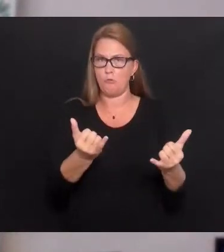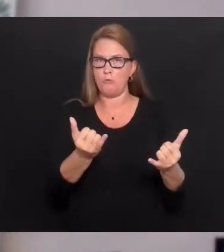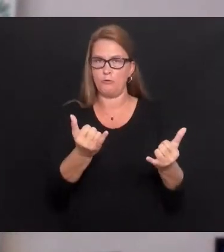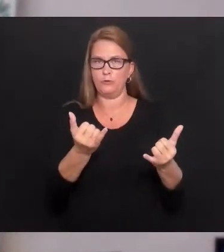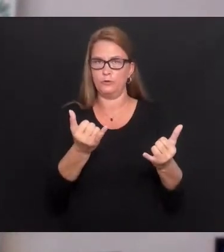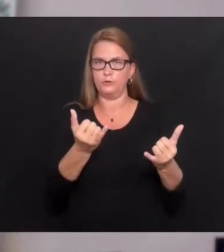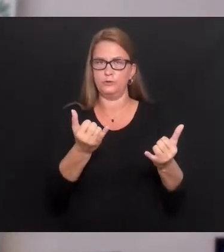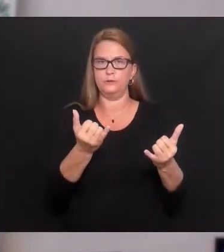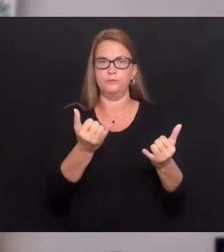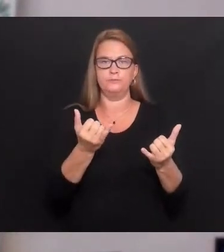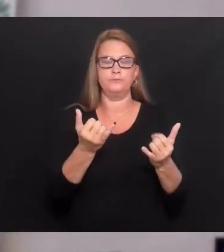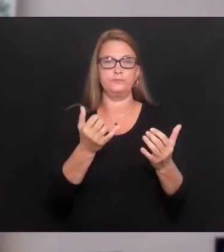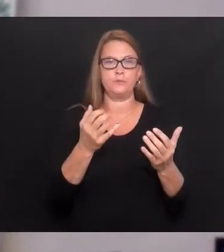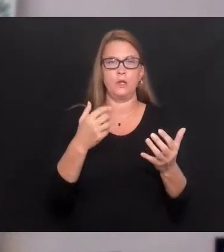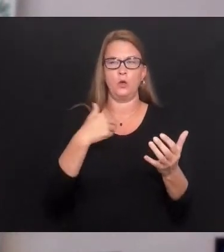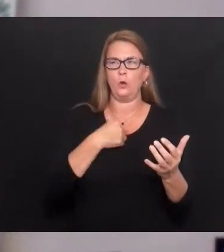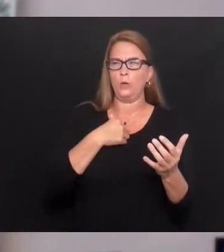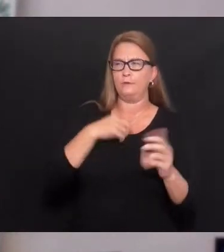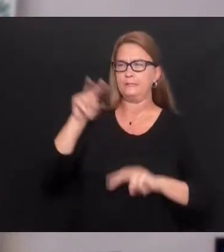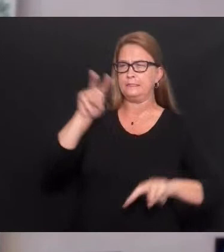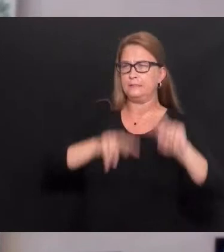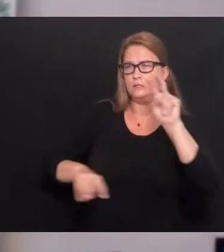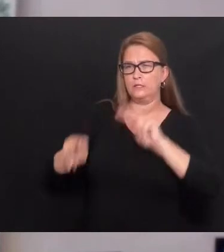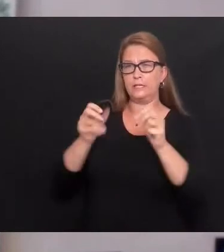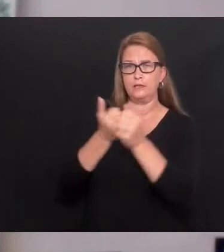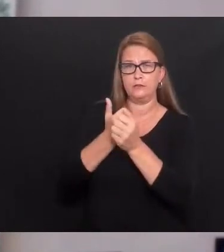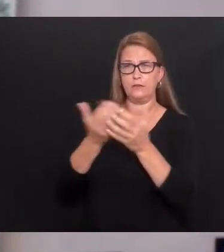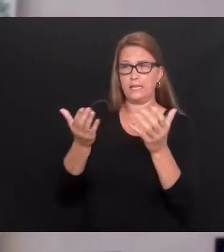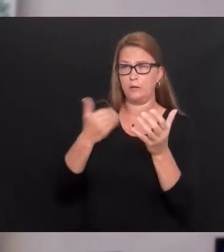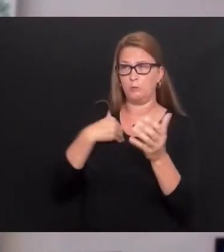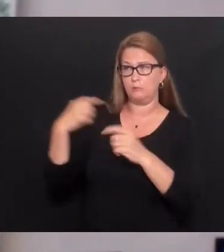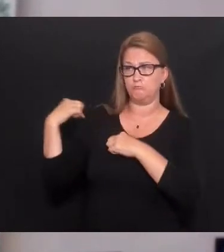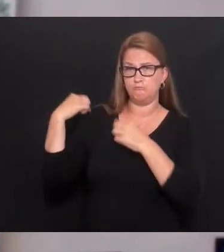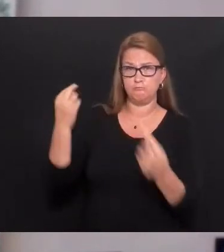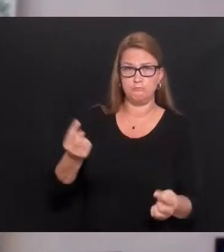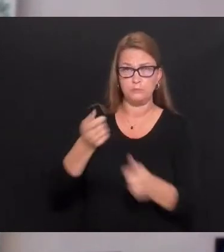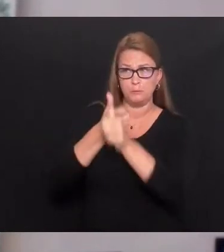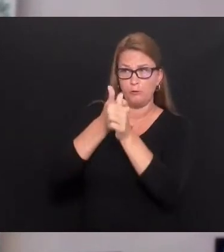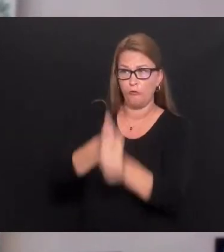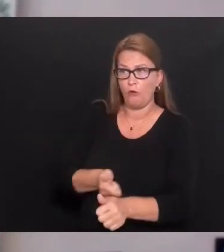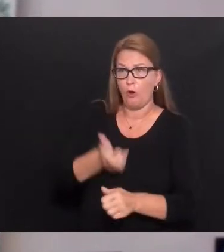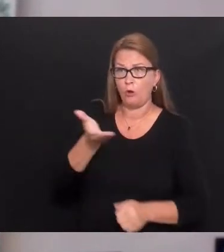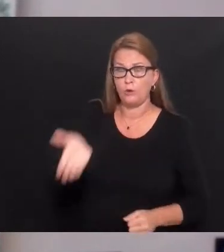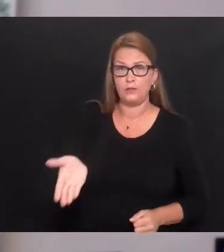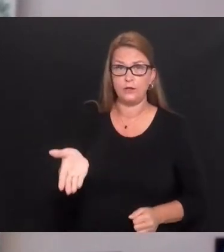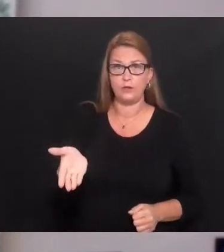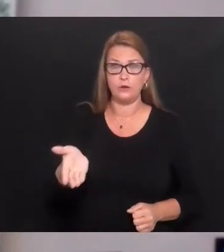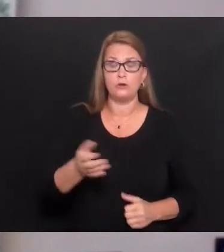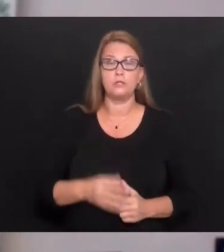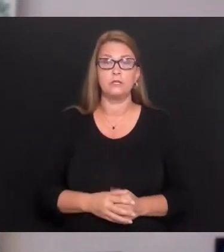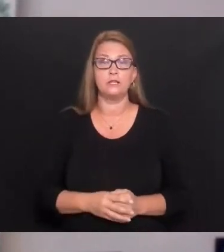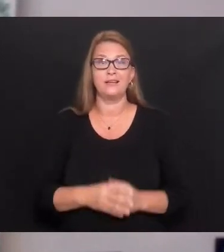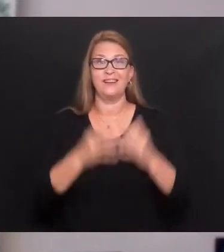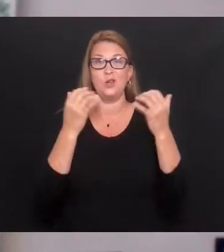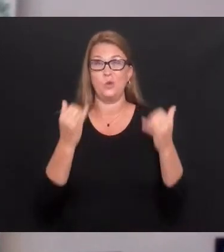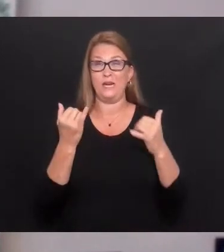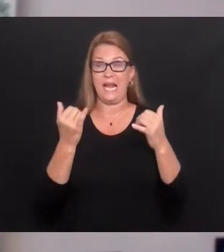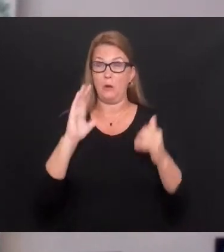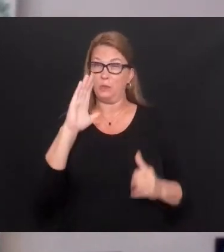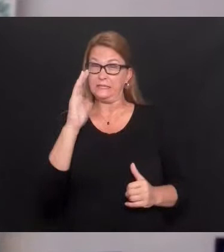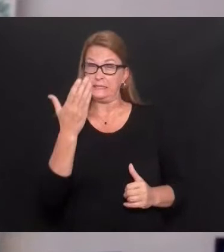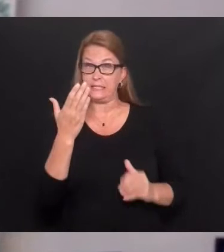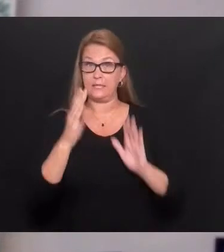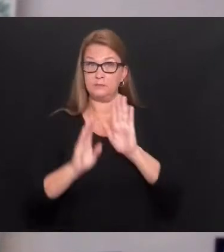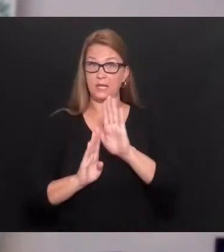the parameters that we follow, as the governor said, we are at the peak of the inverted